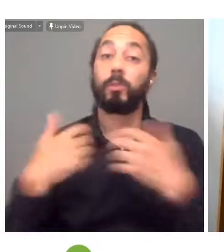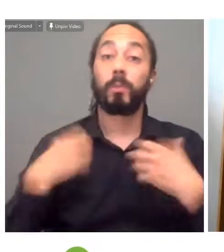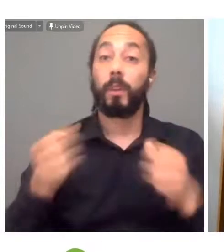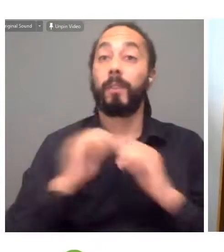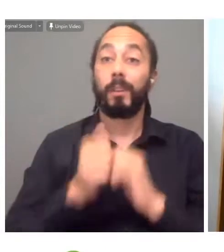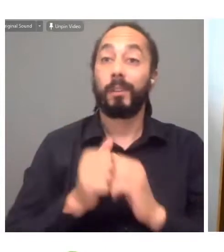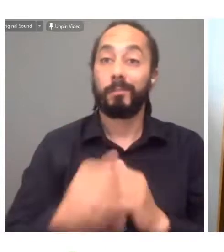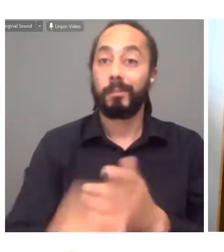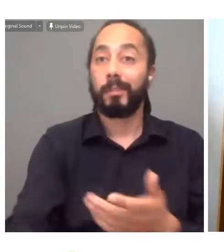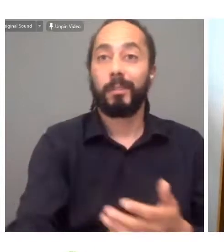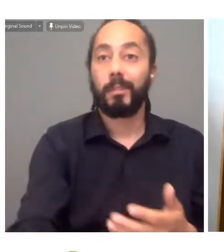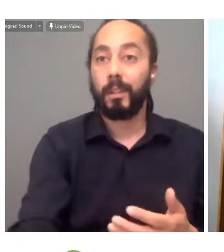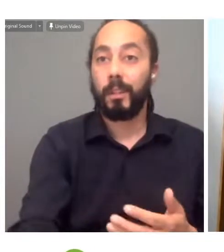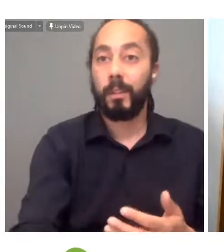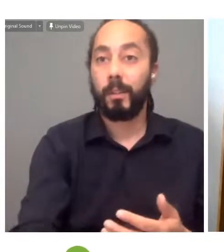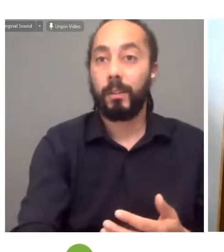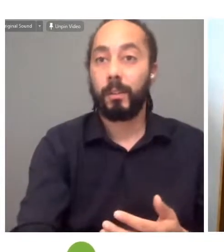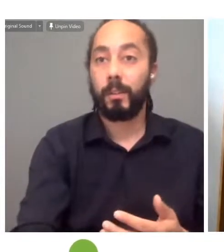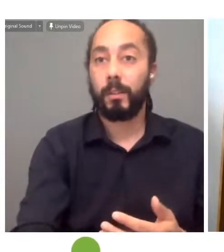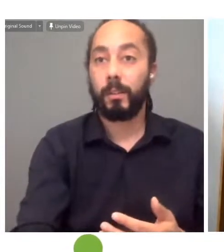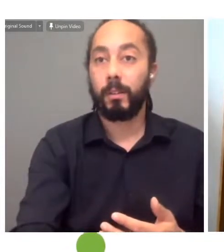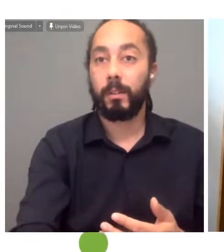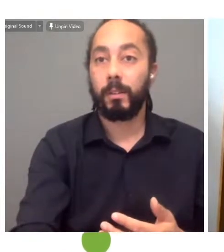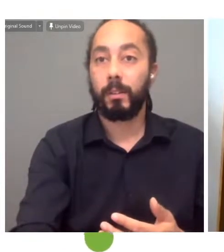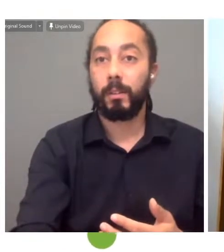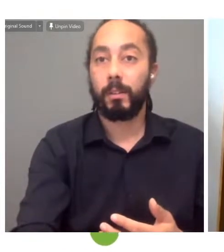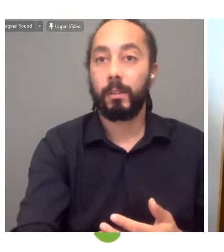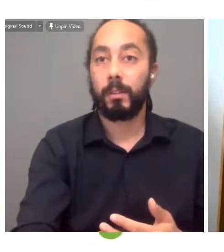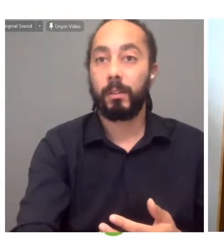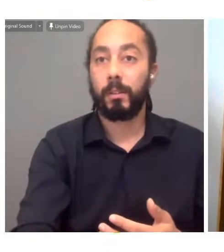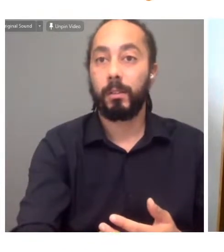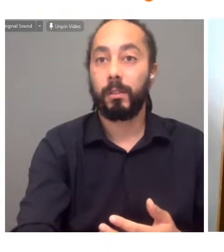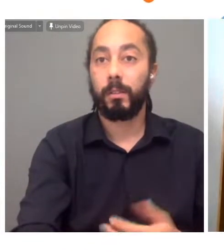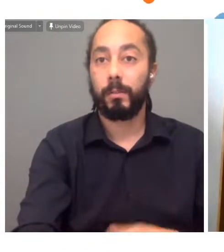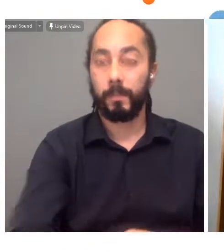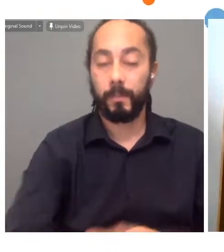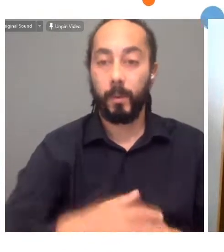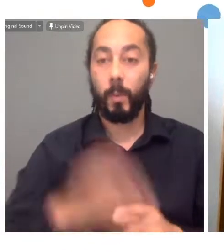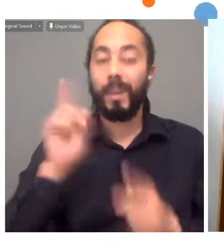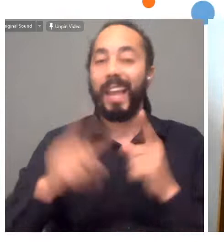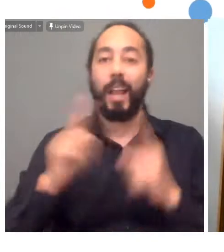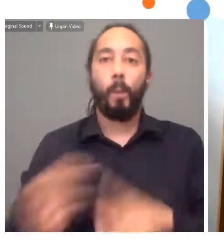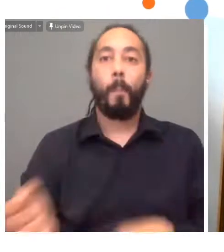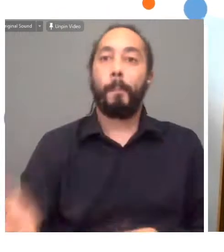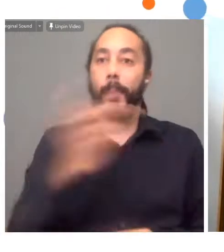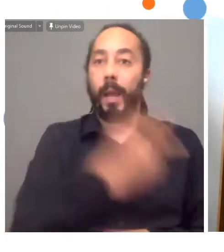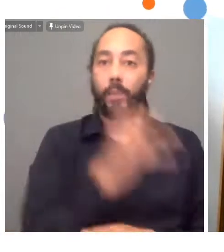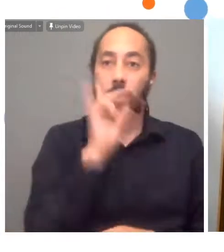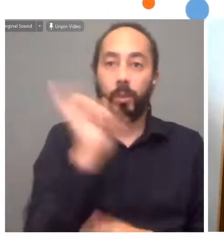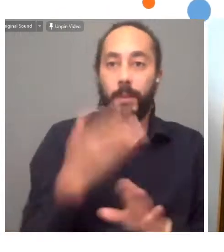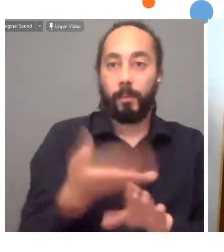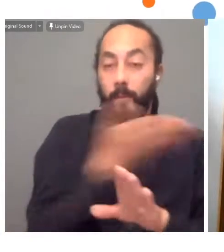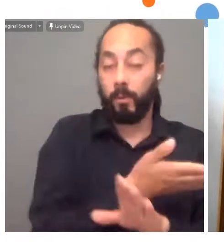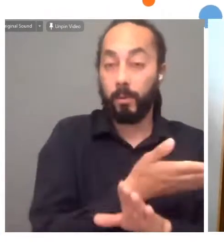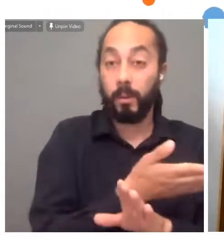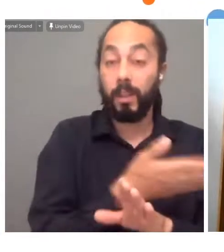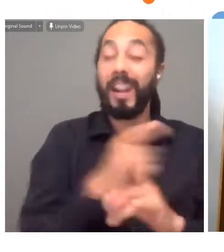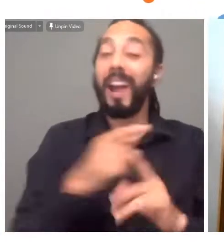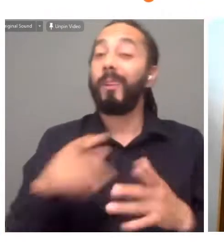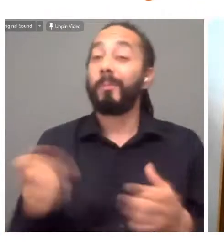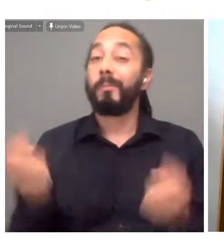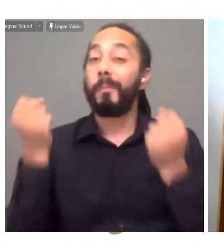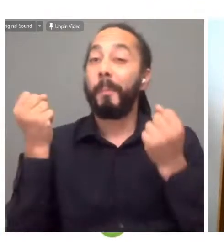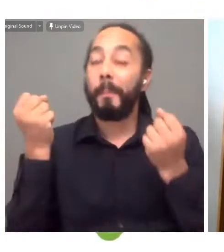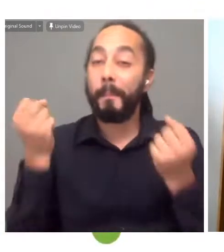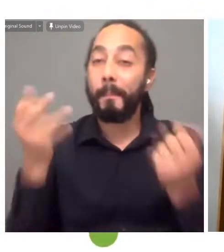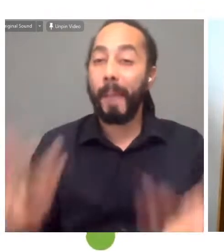happened. We've all been forced to confront the cracks in our society that we've either ignored for too long or acted on too